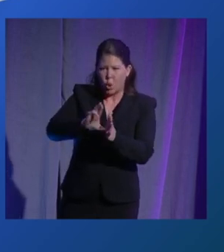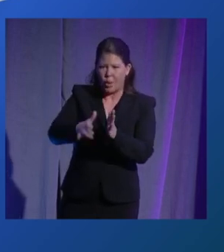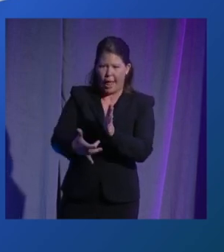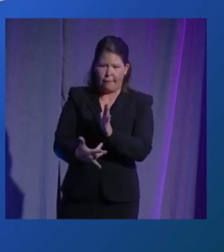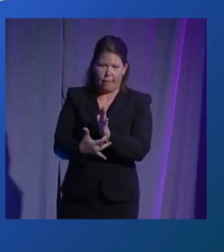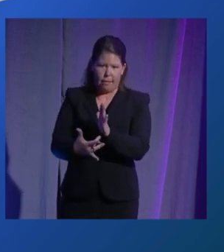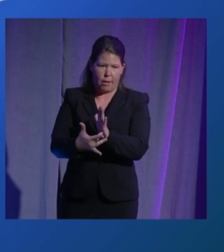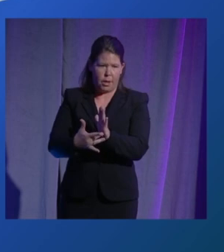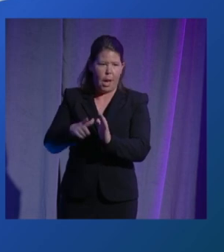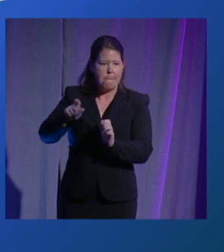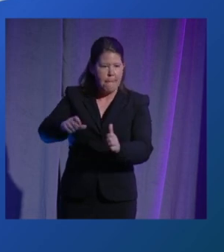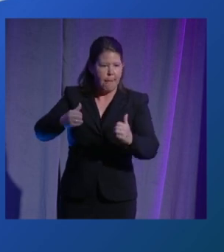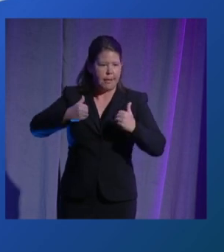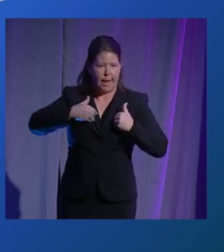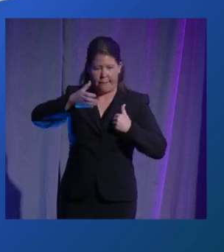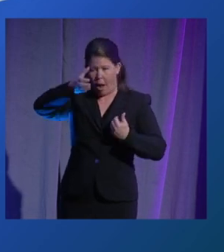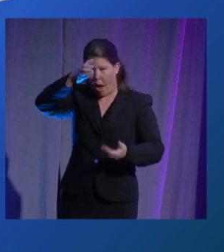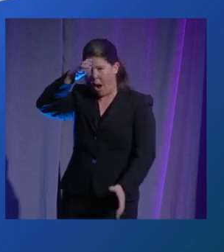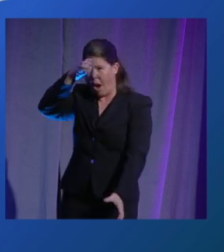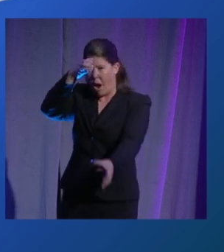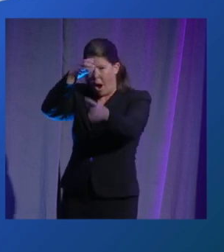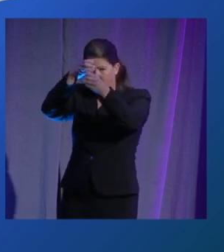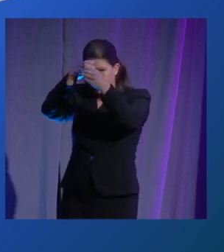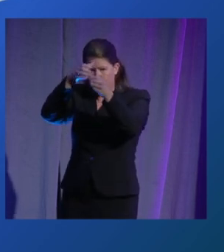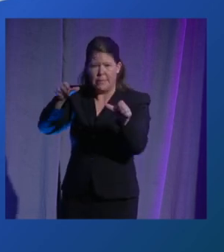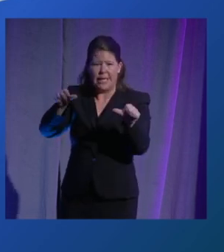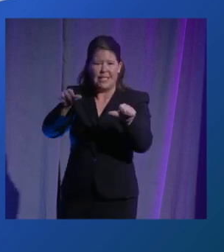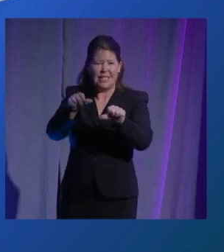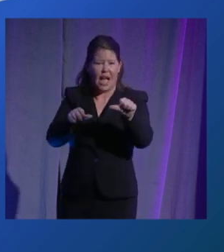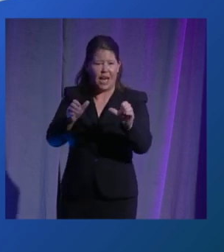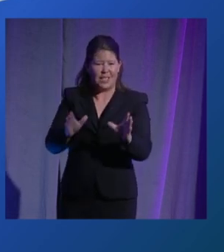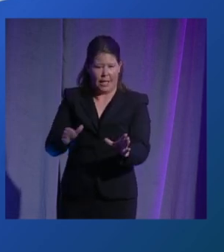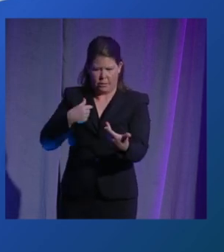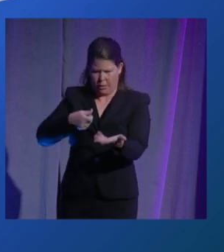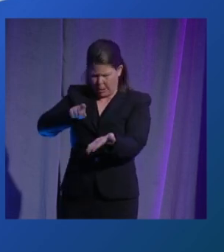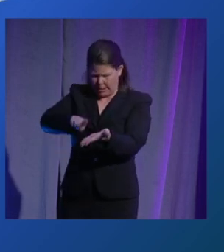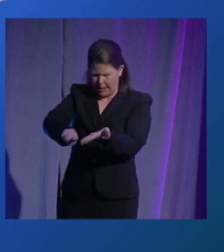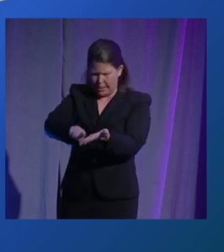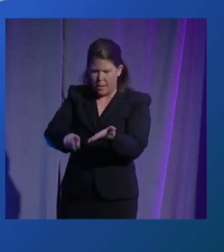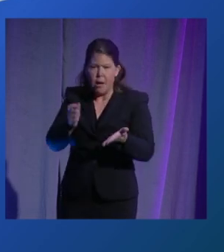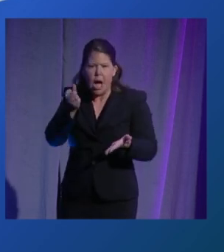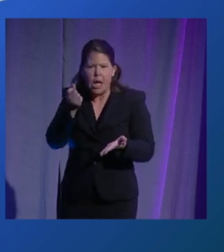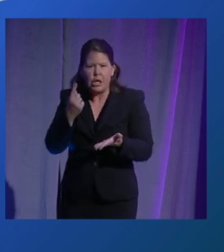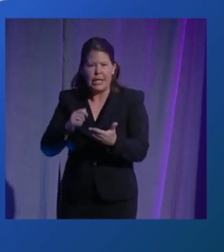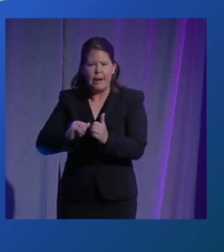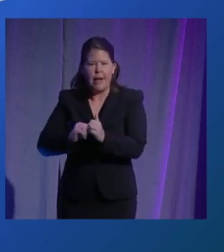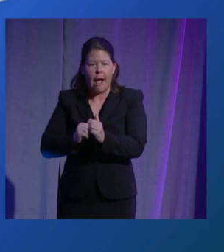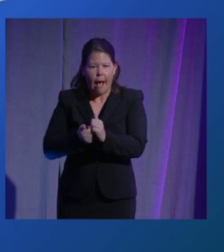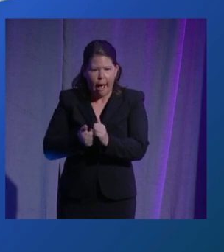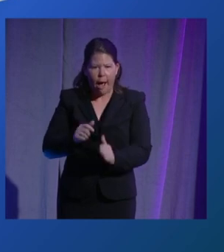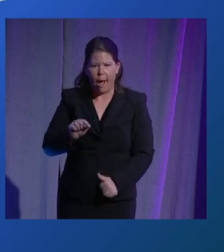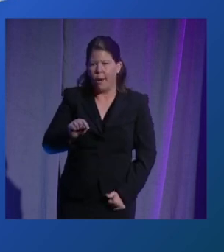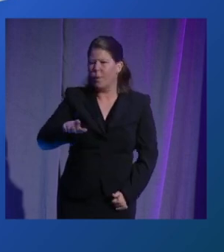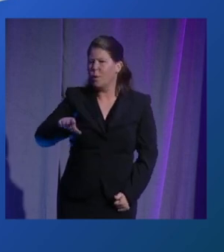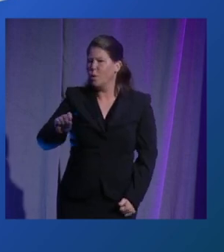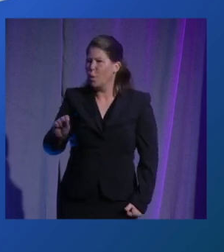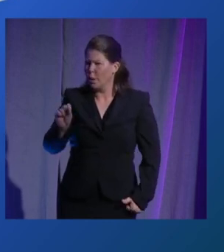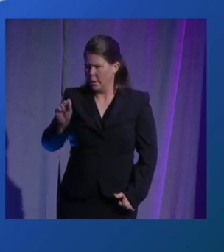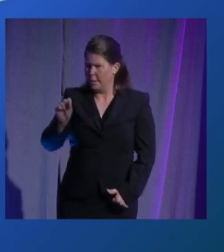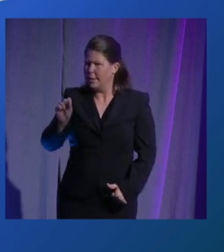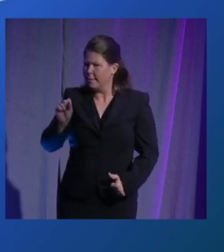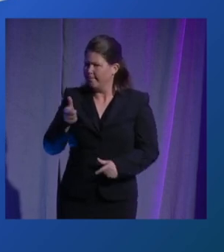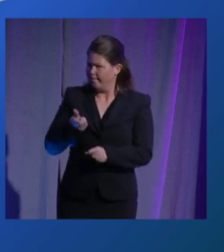scientists that understand how these tools are working because I mean simply relying to the private sector to